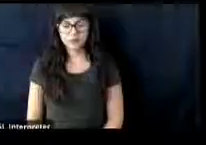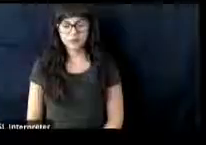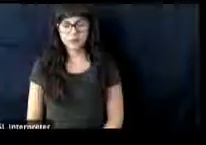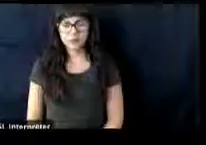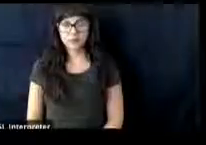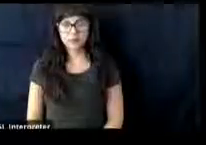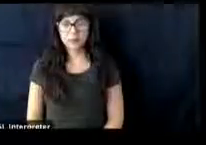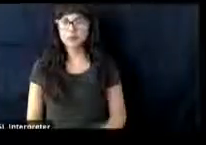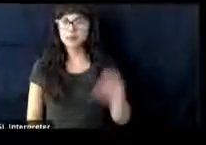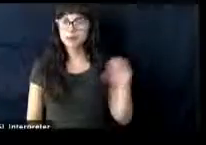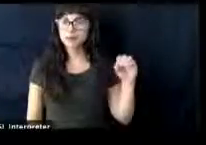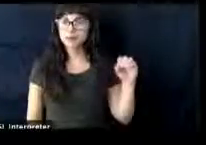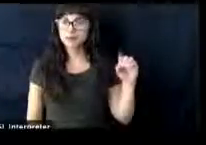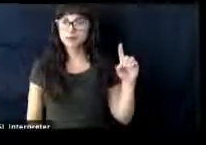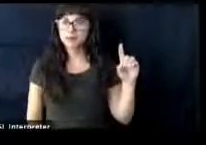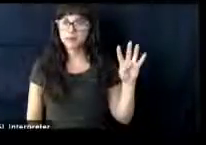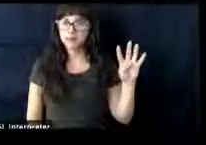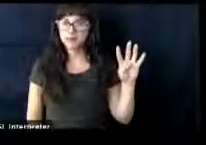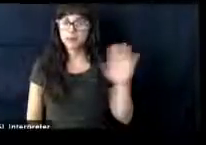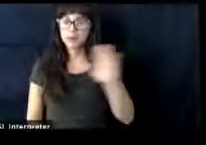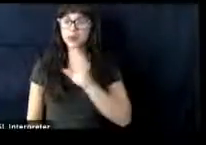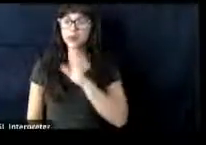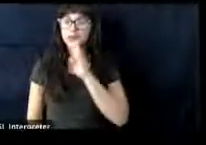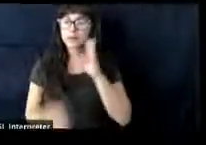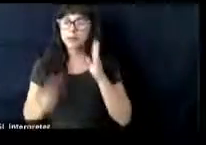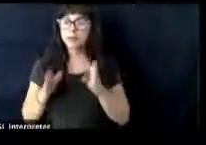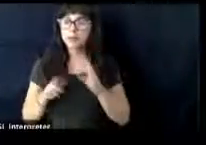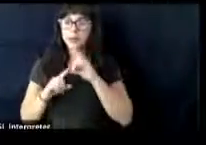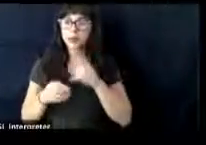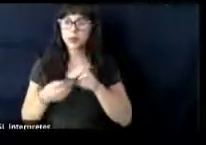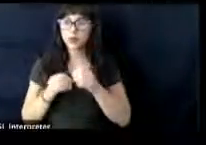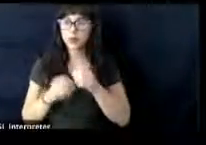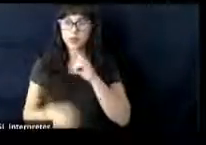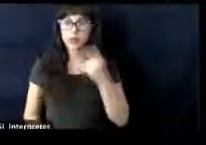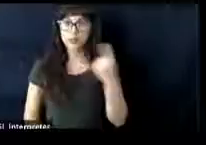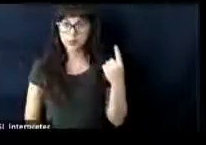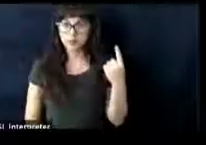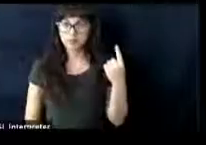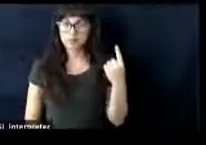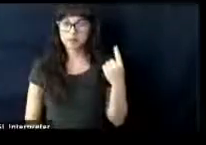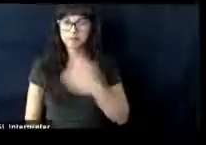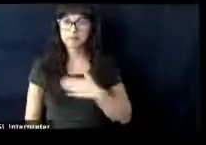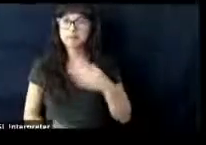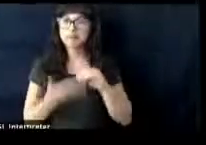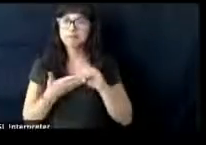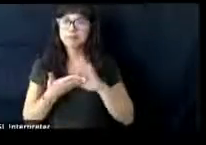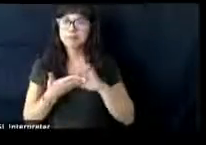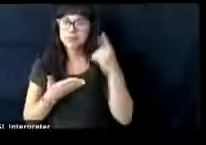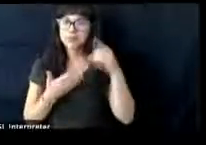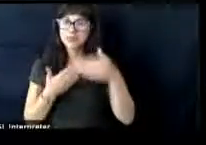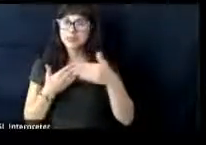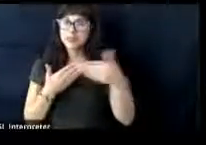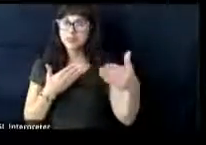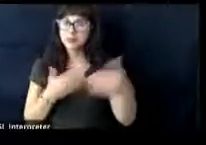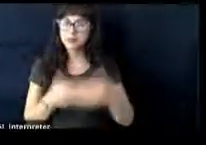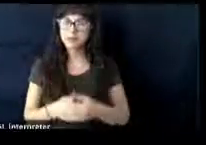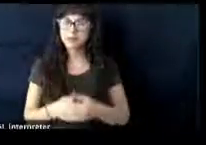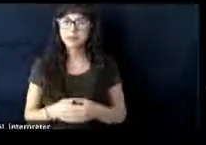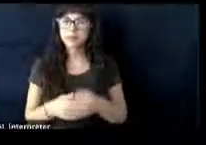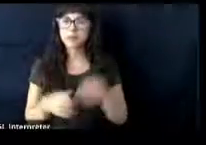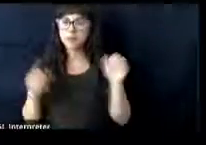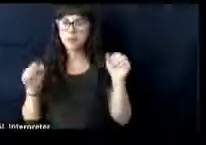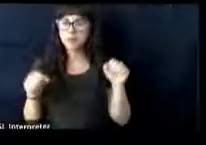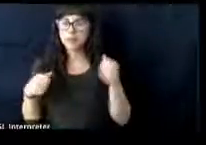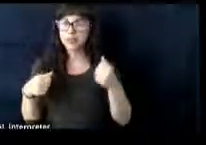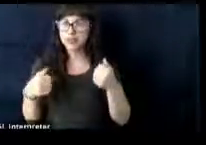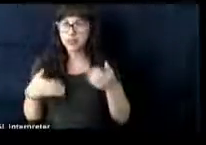Zero 014. Your speaker order number will be number 1. If you will please make note of that for future reference. You can now enable your audio